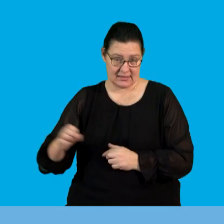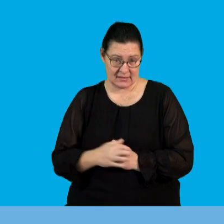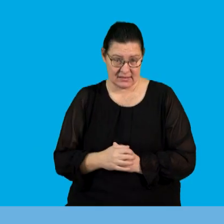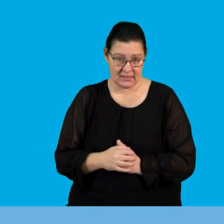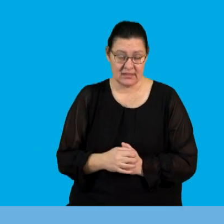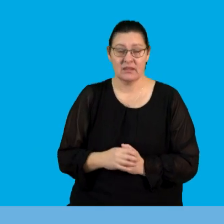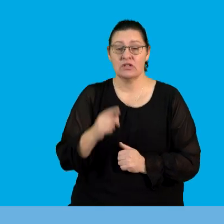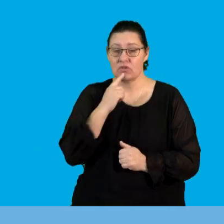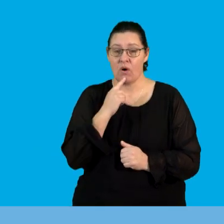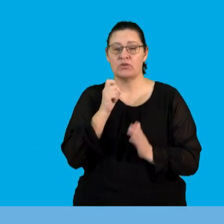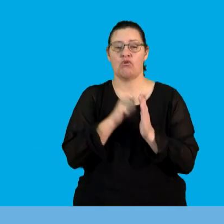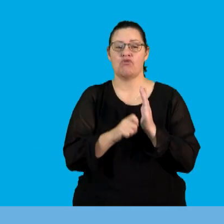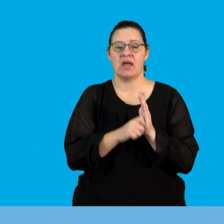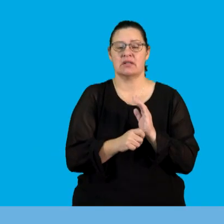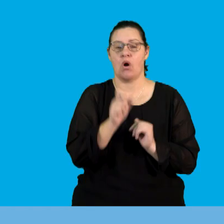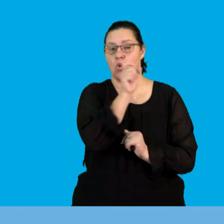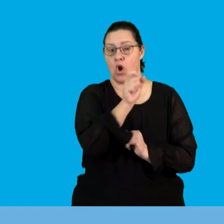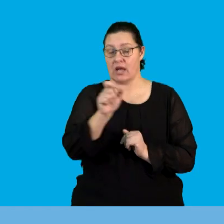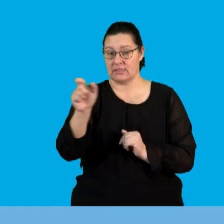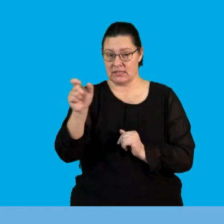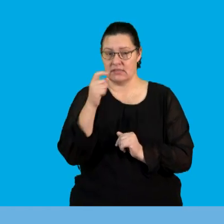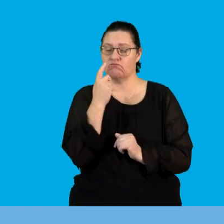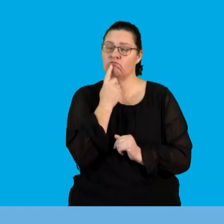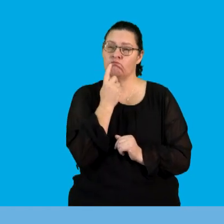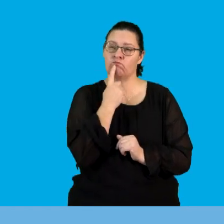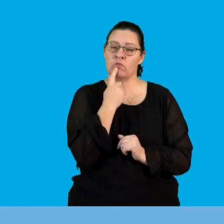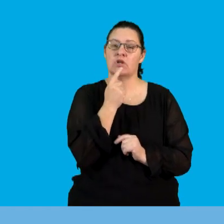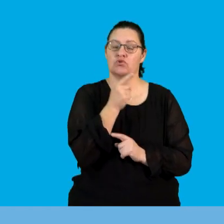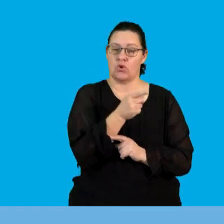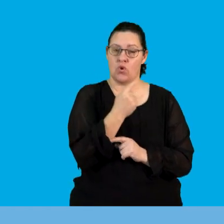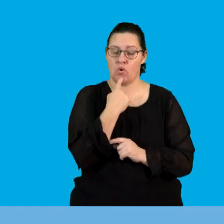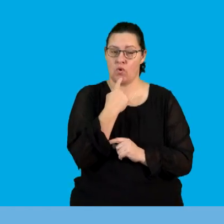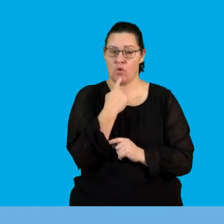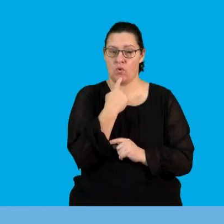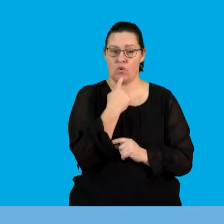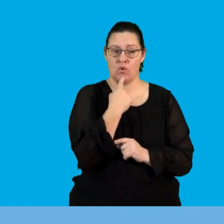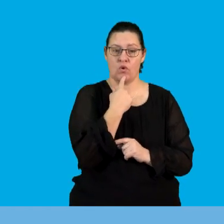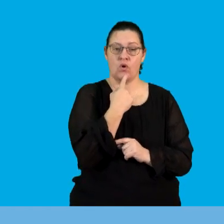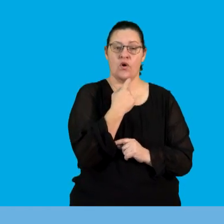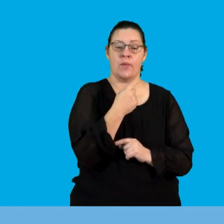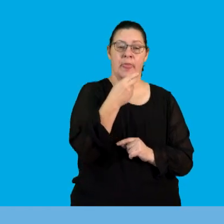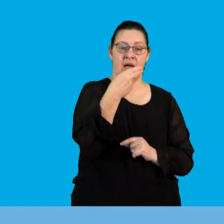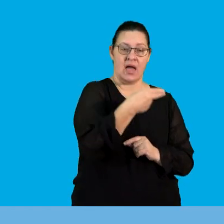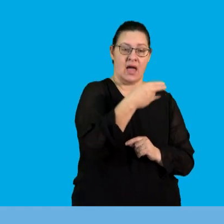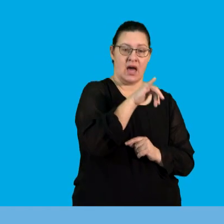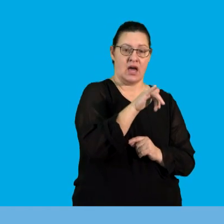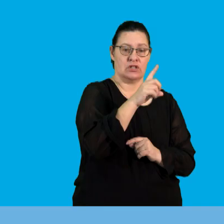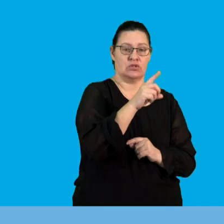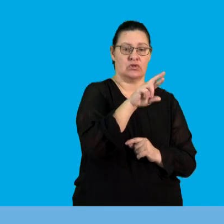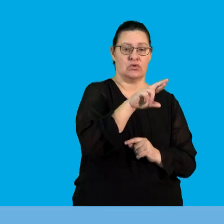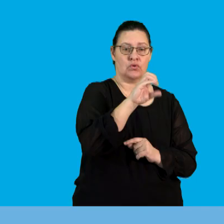that in mind, we are supposed to write the Wade equation for that particular reaction. So this is our hydrochloric